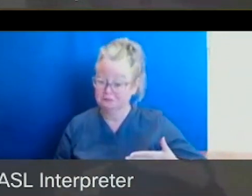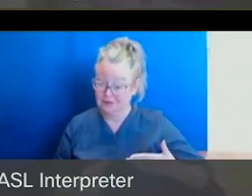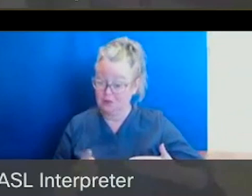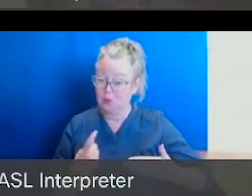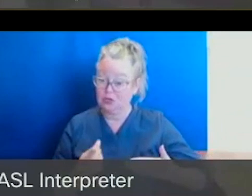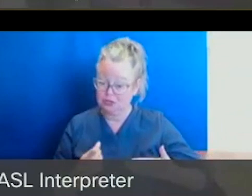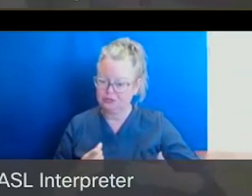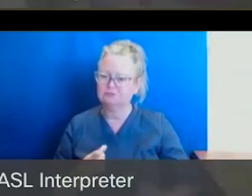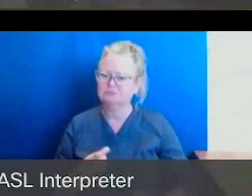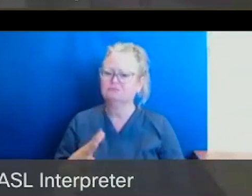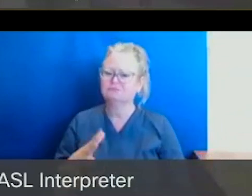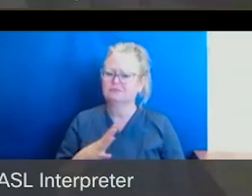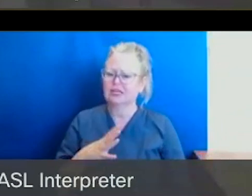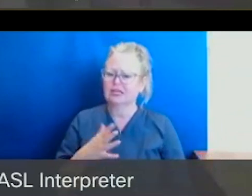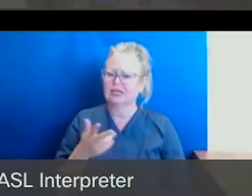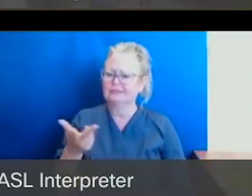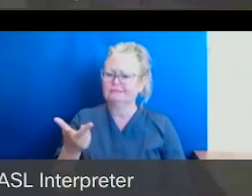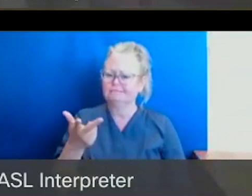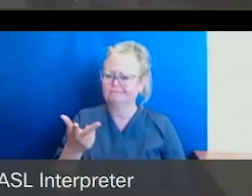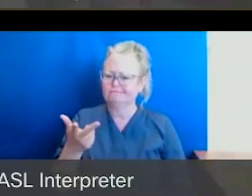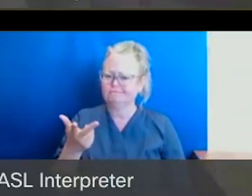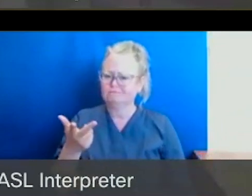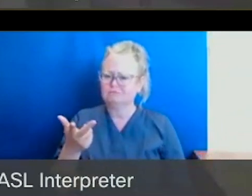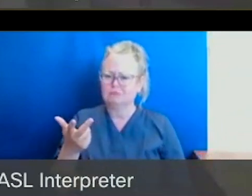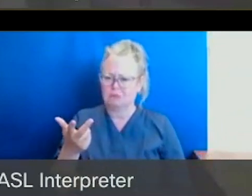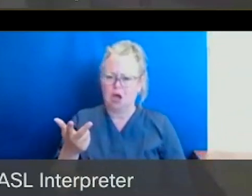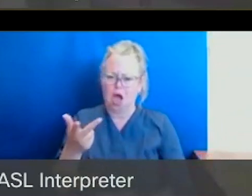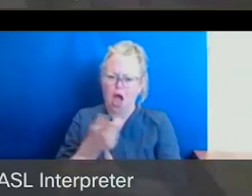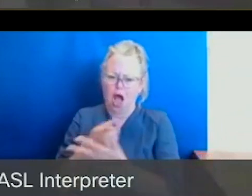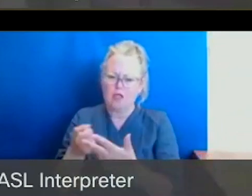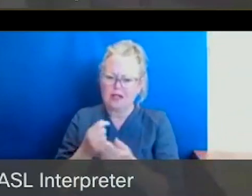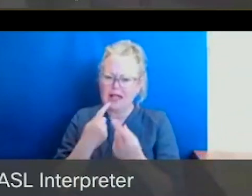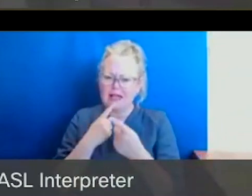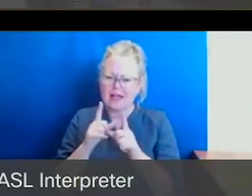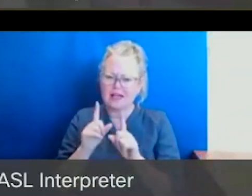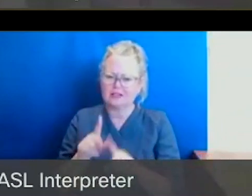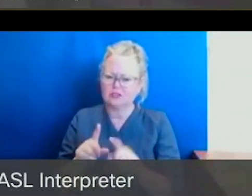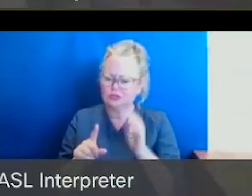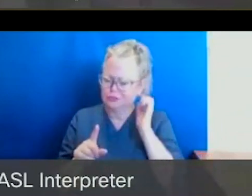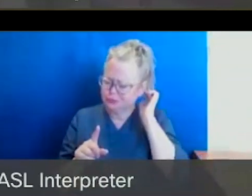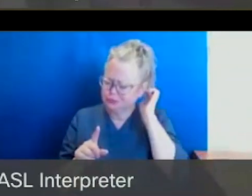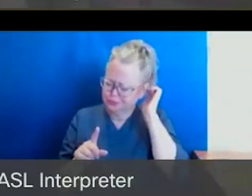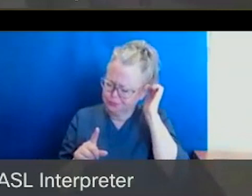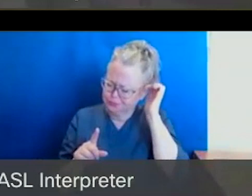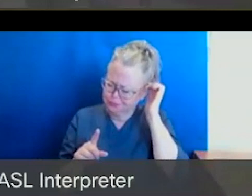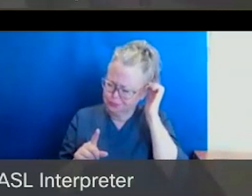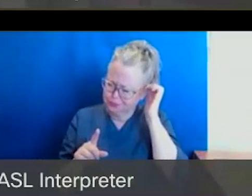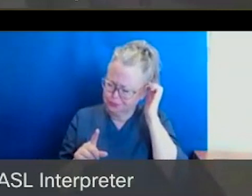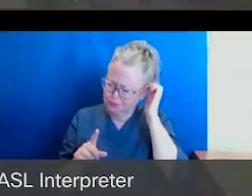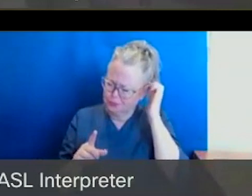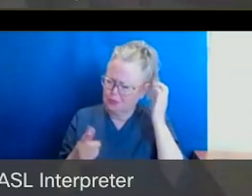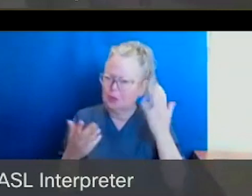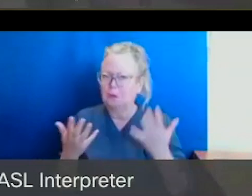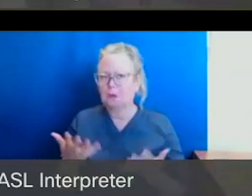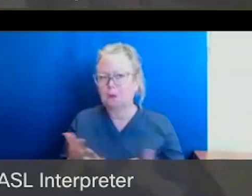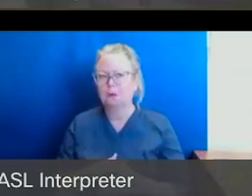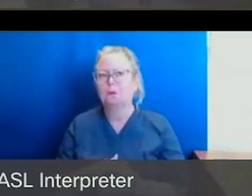Can someone, this is a question I think any of you probably can answer here. Can you give an